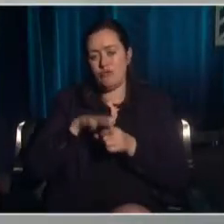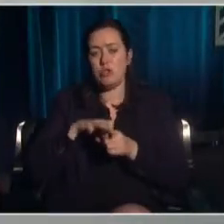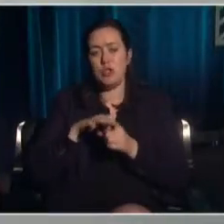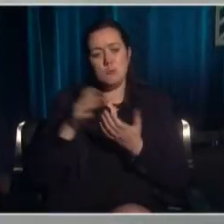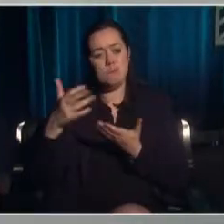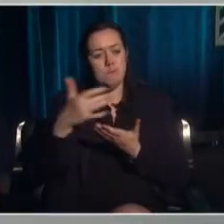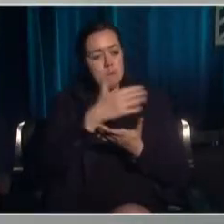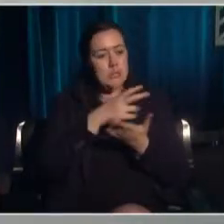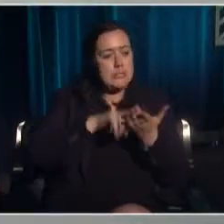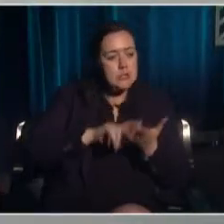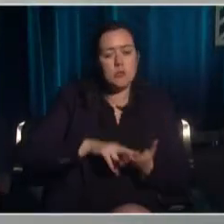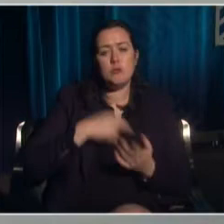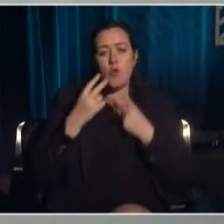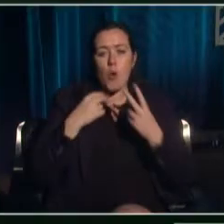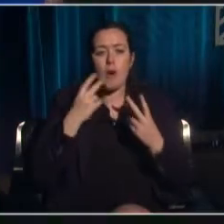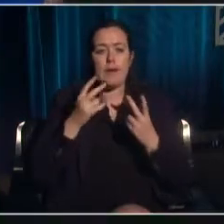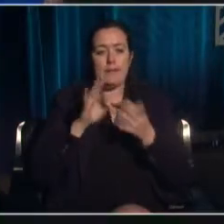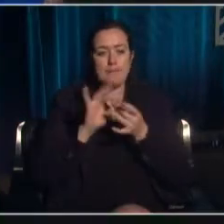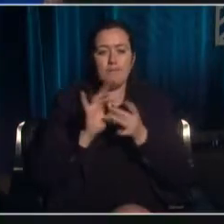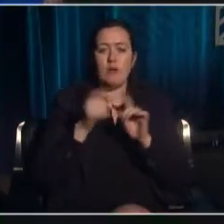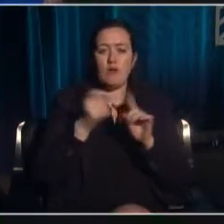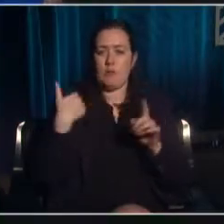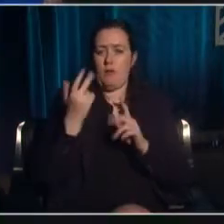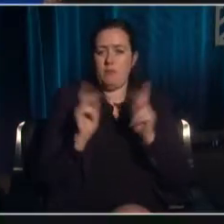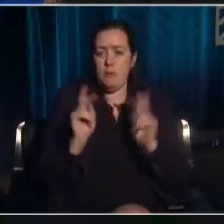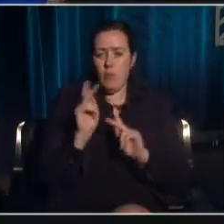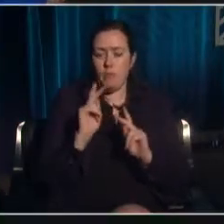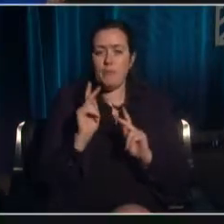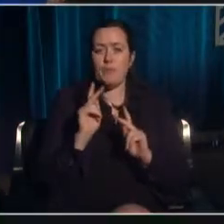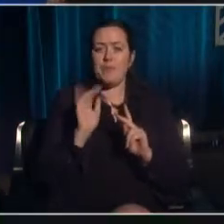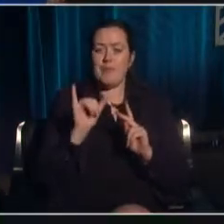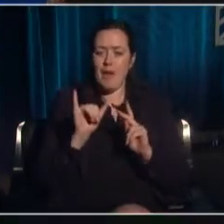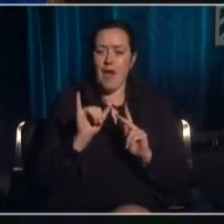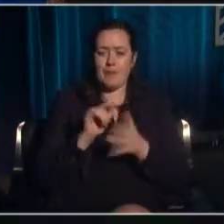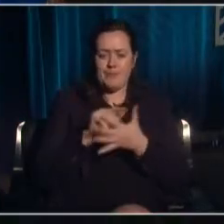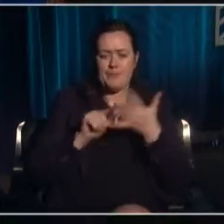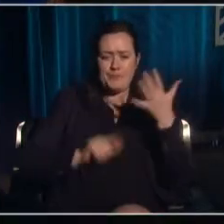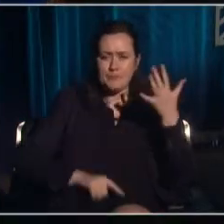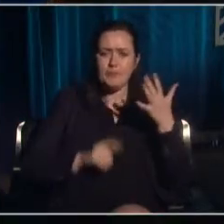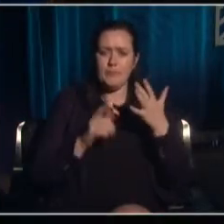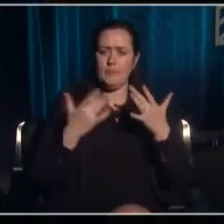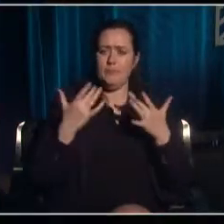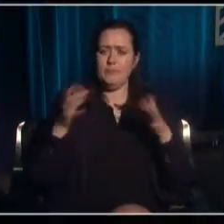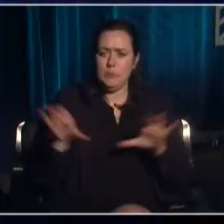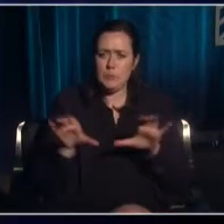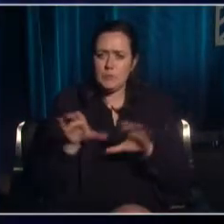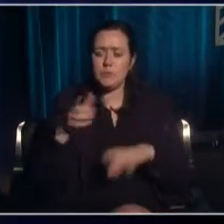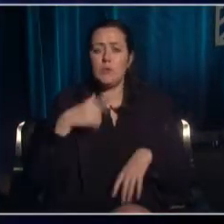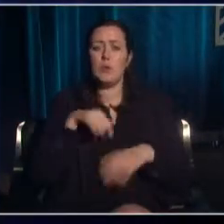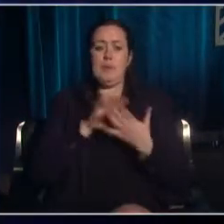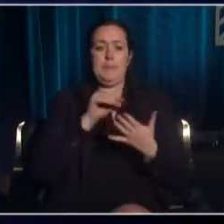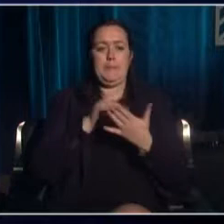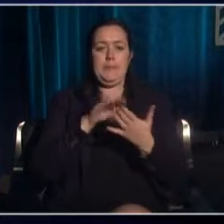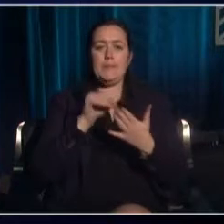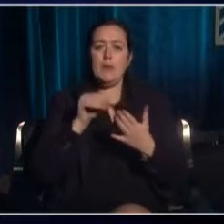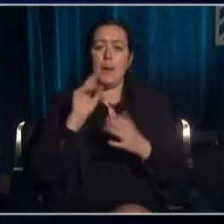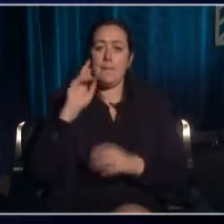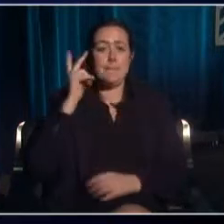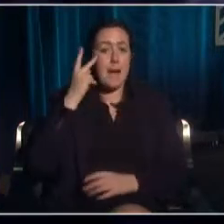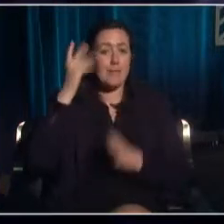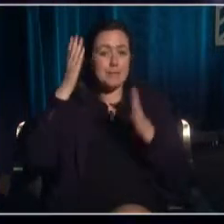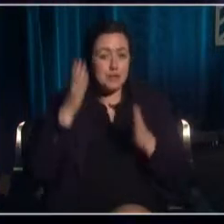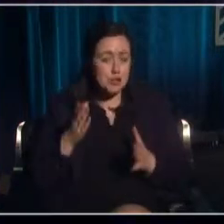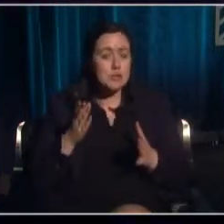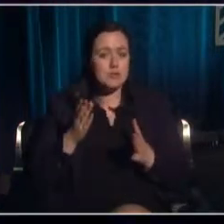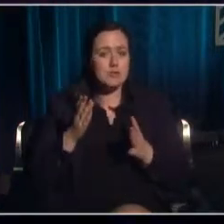young people. And doing all of those things, we really learnt that you could get politicians to show up. They loved